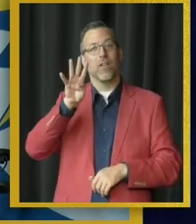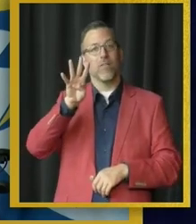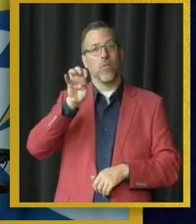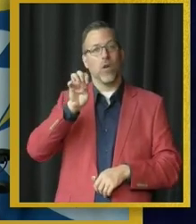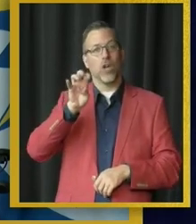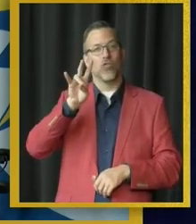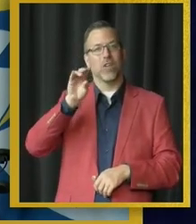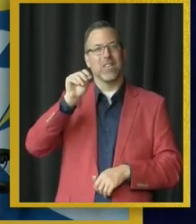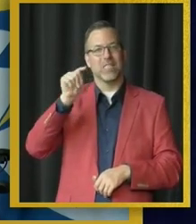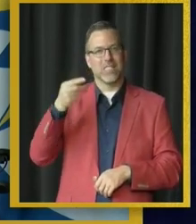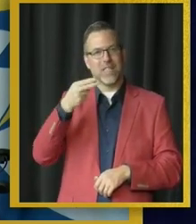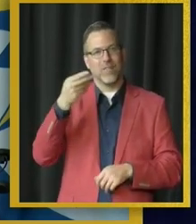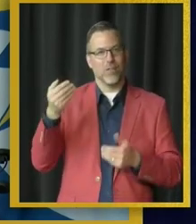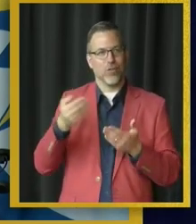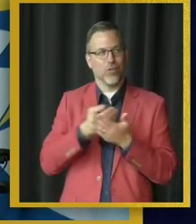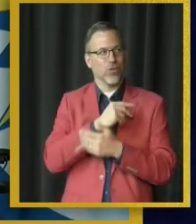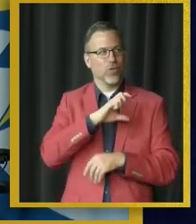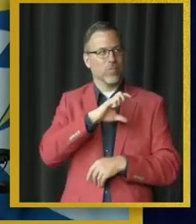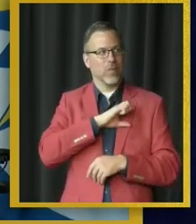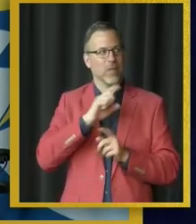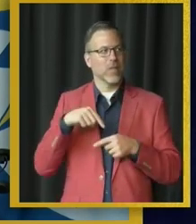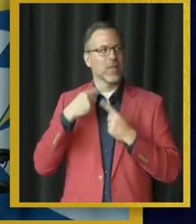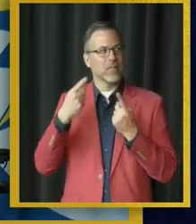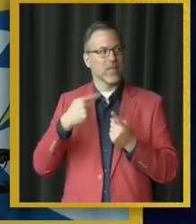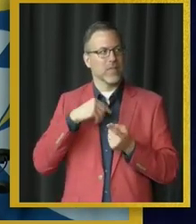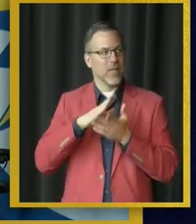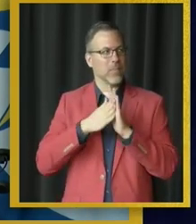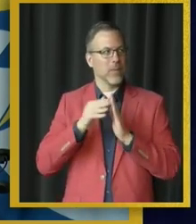470th new officer since becoming mayor.